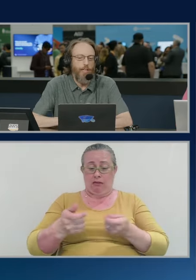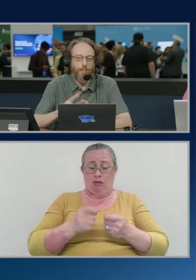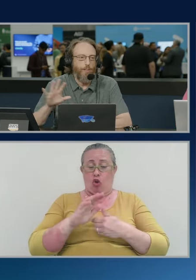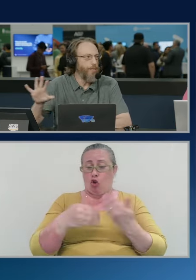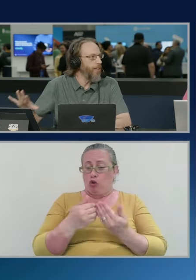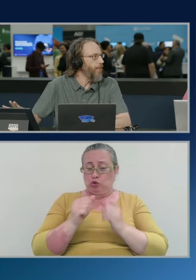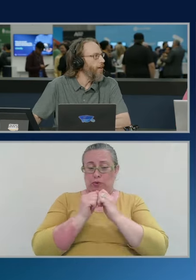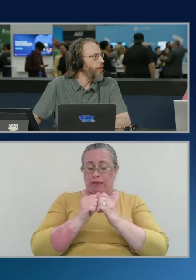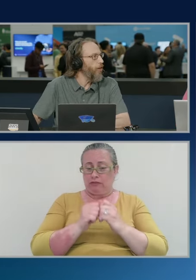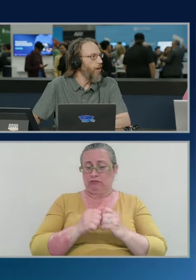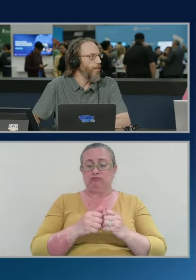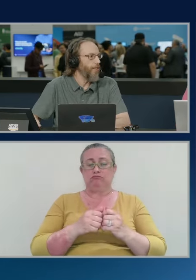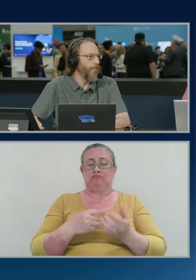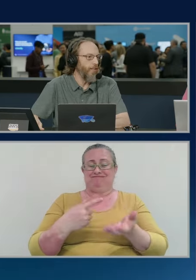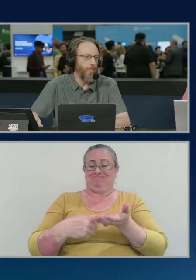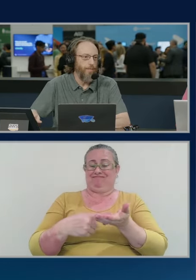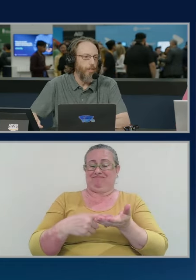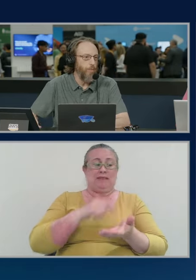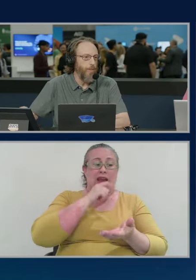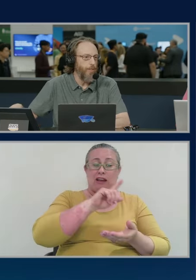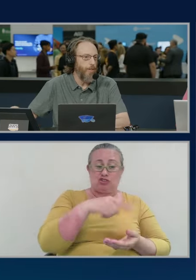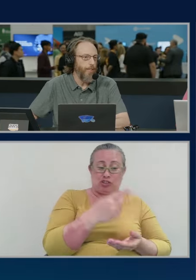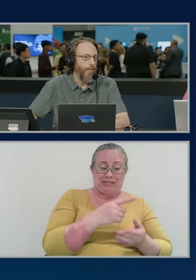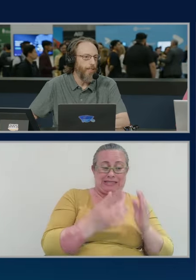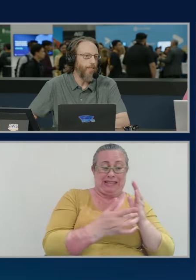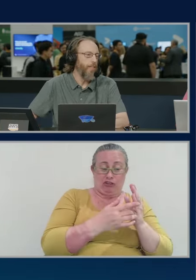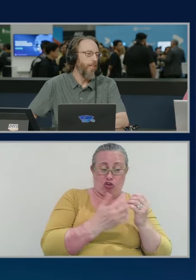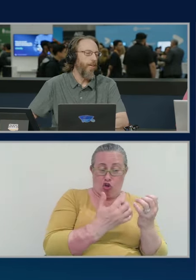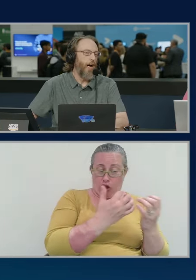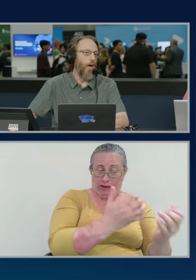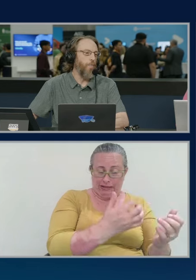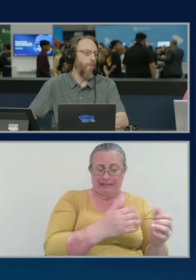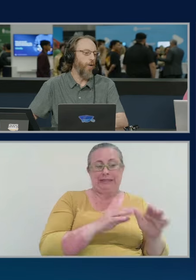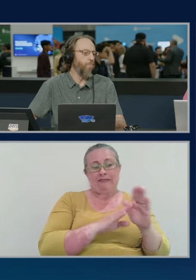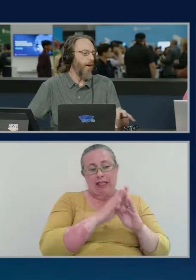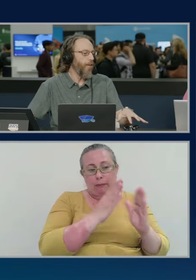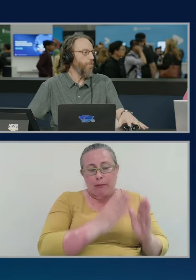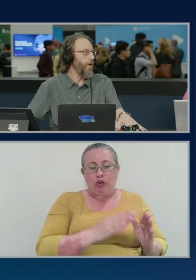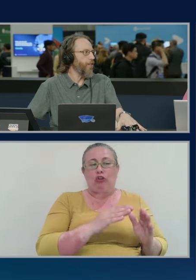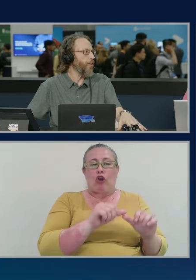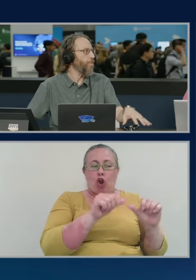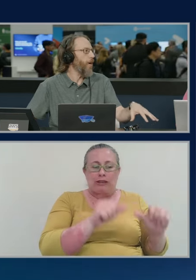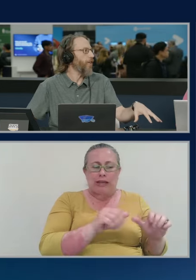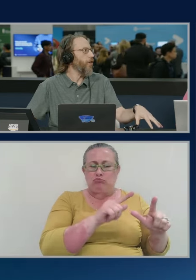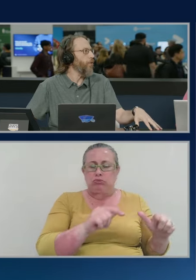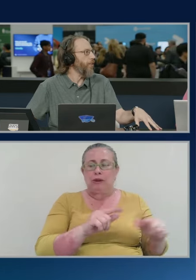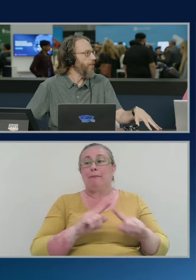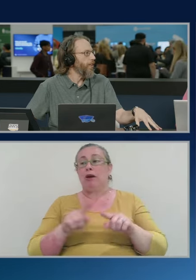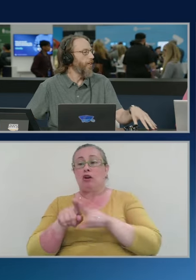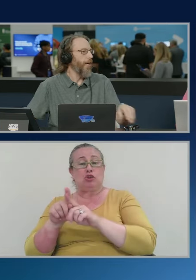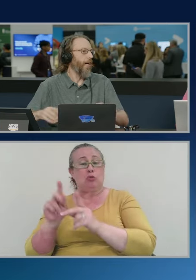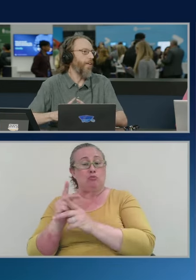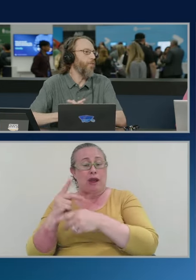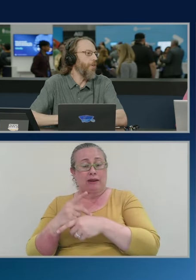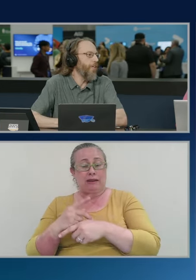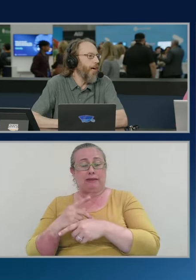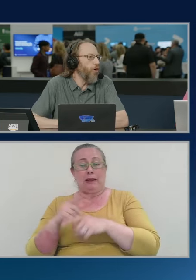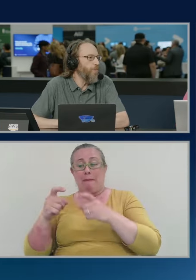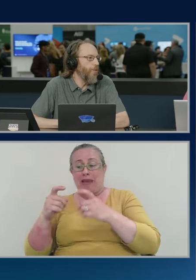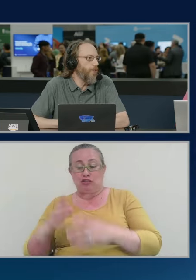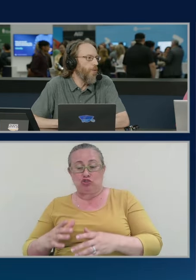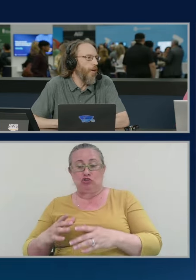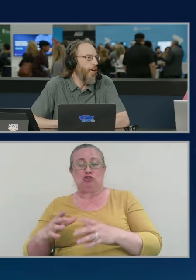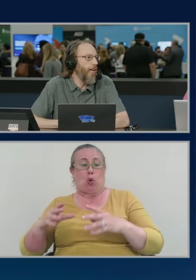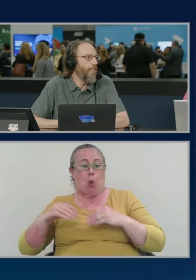to not just the technical audience, the developers, architects, but product managers, product owners, and really